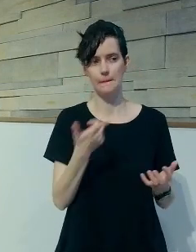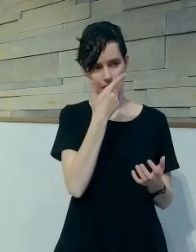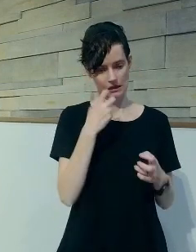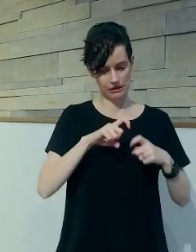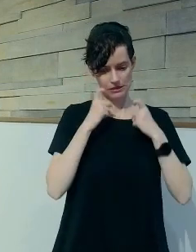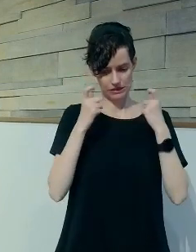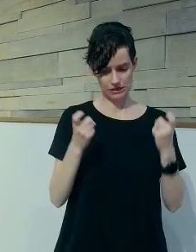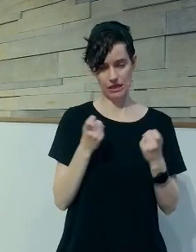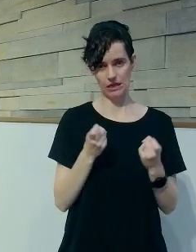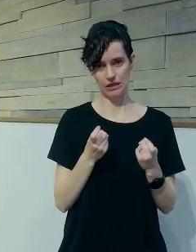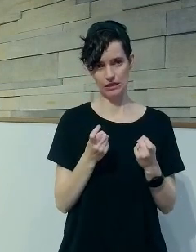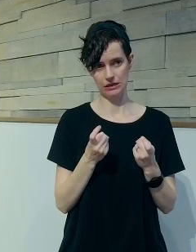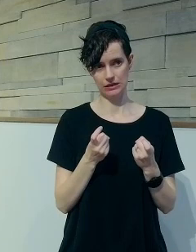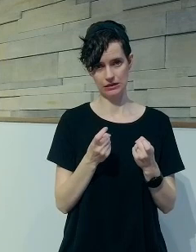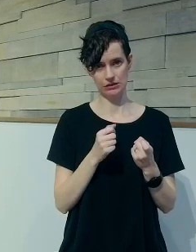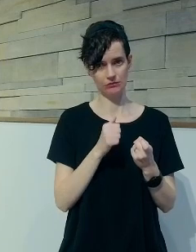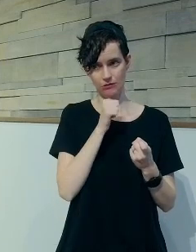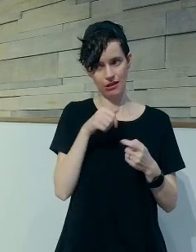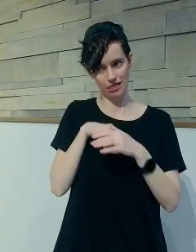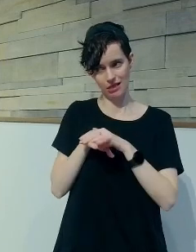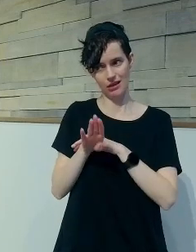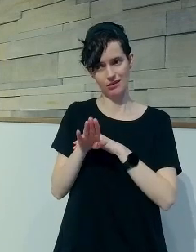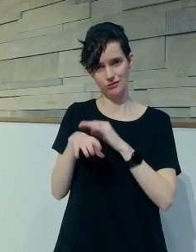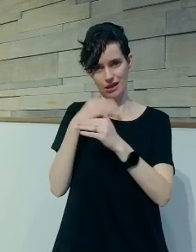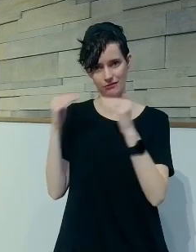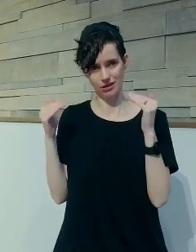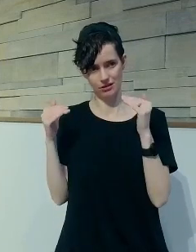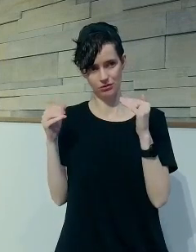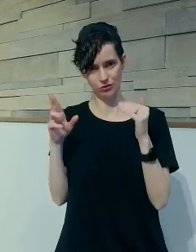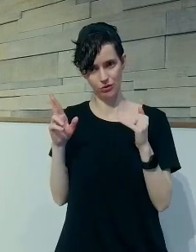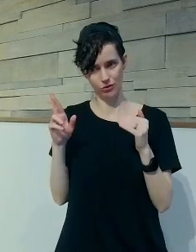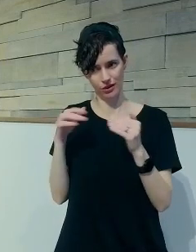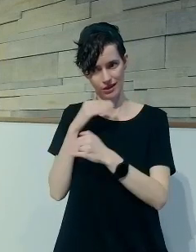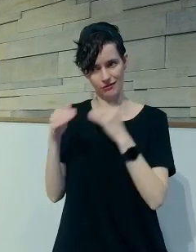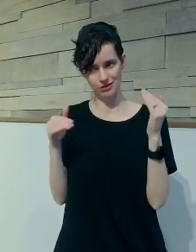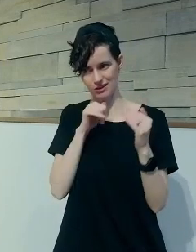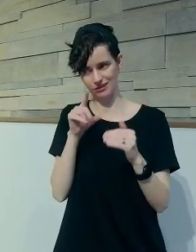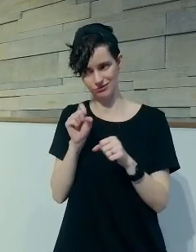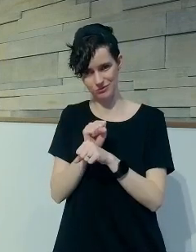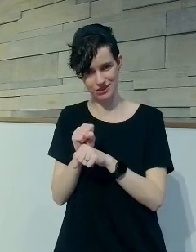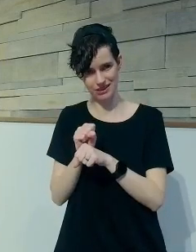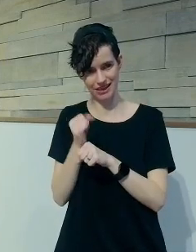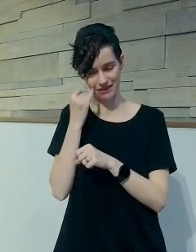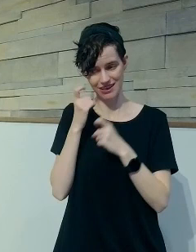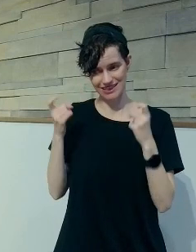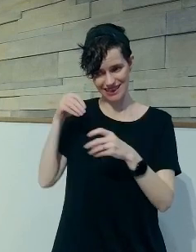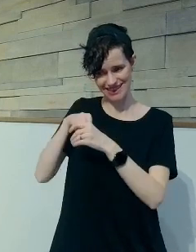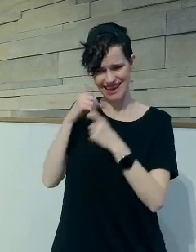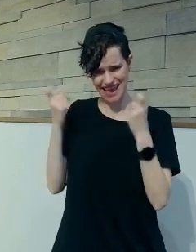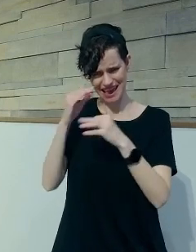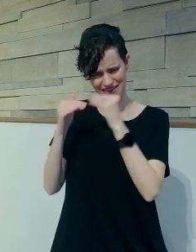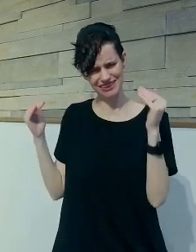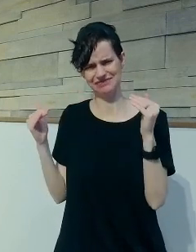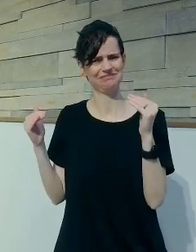Because sin, we're not going to have sin in heaven. Otherwise, it's not going to be heaven, is it, right? I mean, if heaven has sin, what's heavenly about